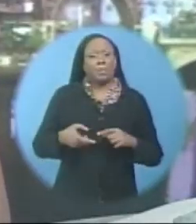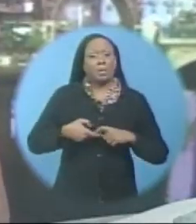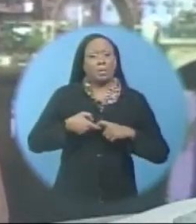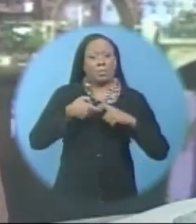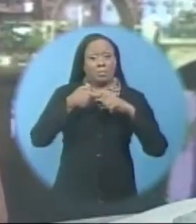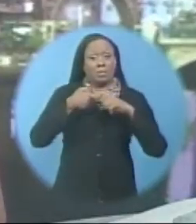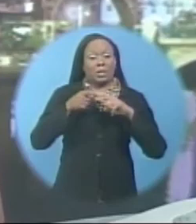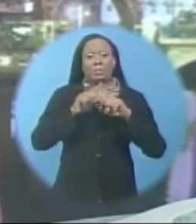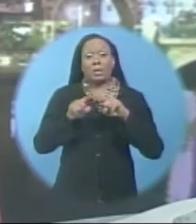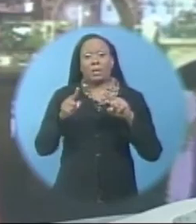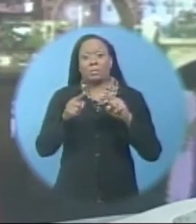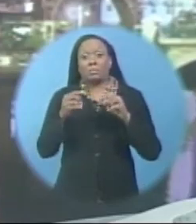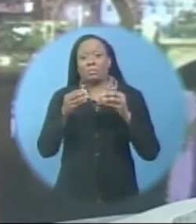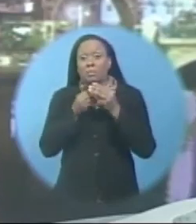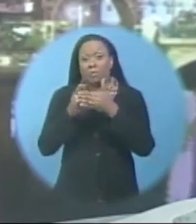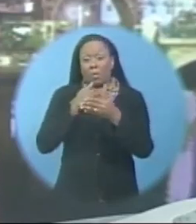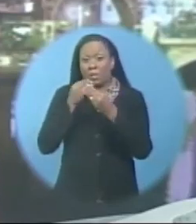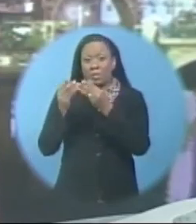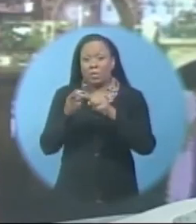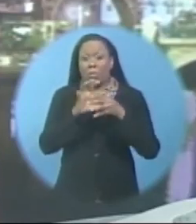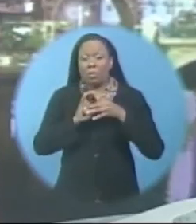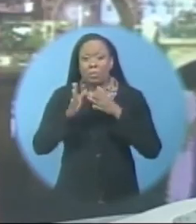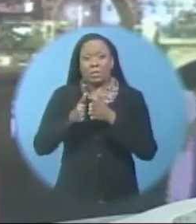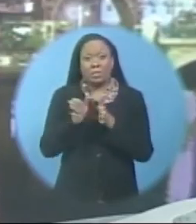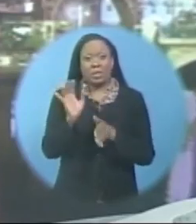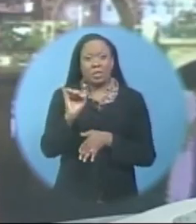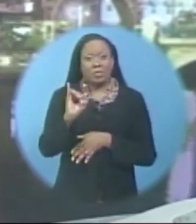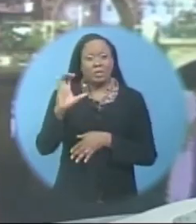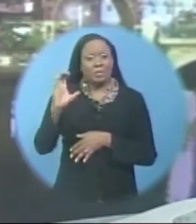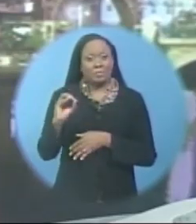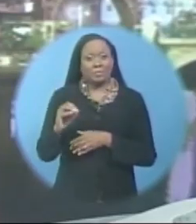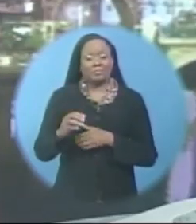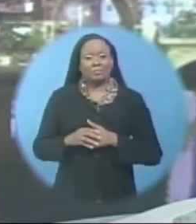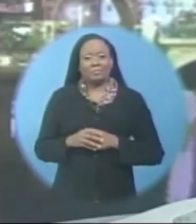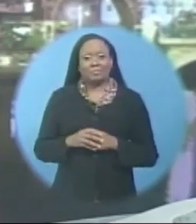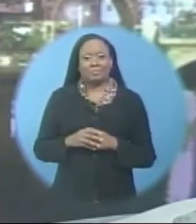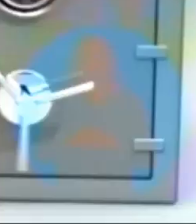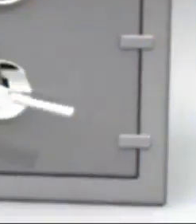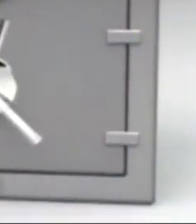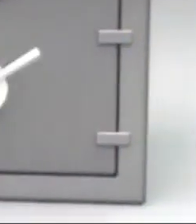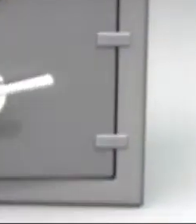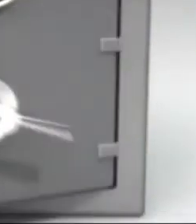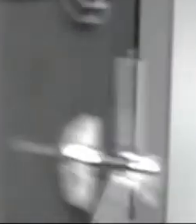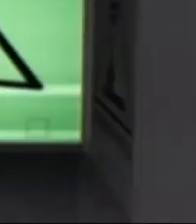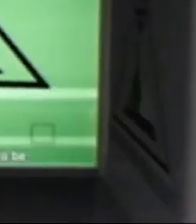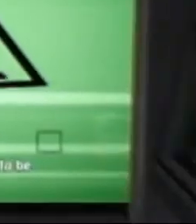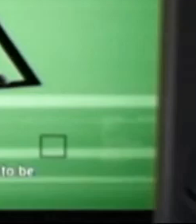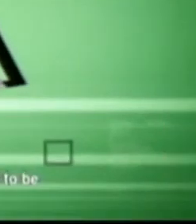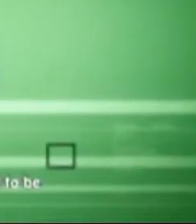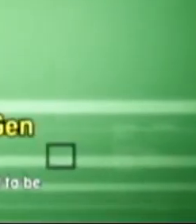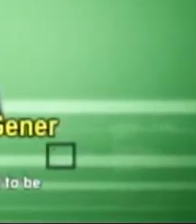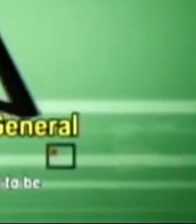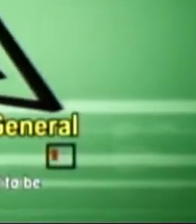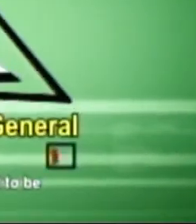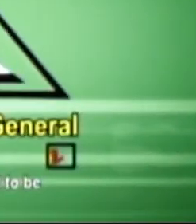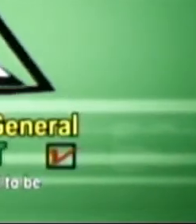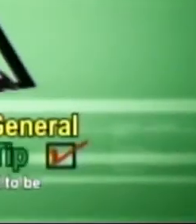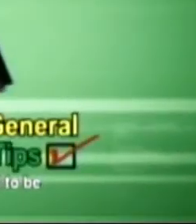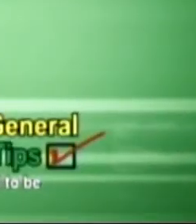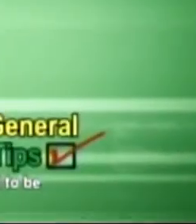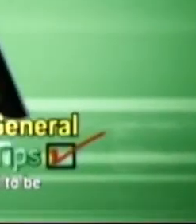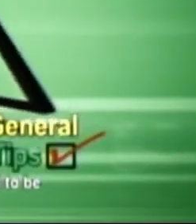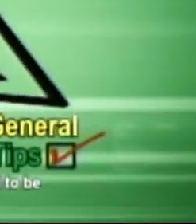Well, here's a tip now from Cooperators General Insurance. This tip of the day is brought to you by Cooperators